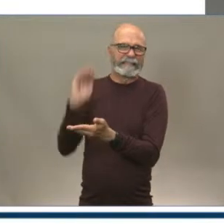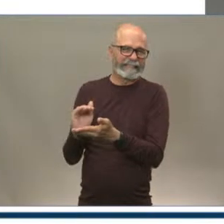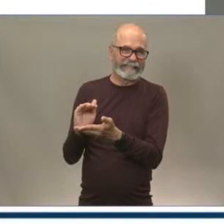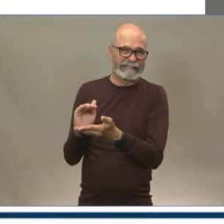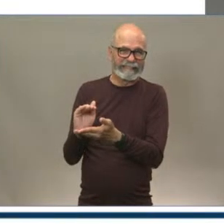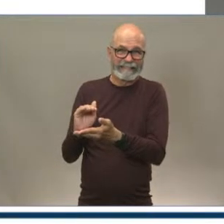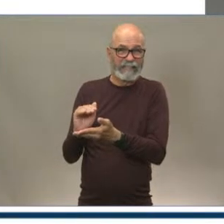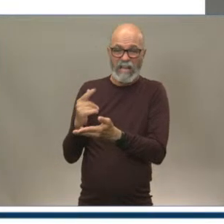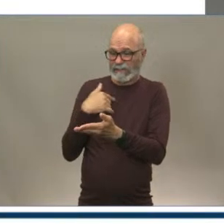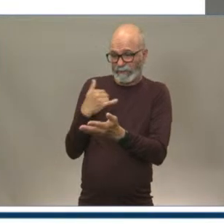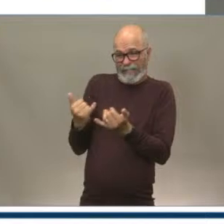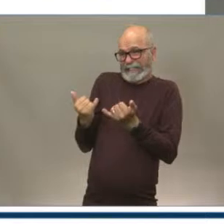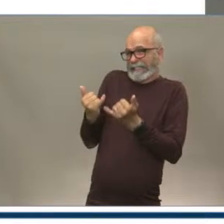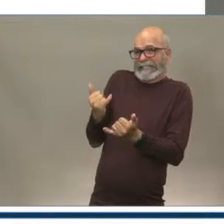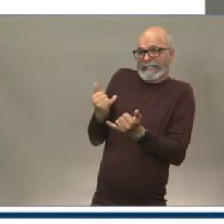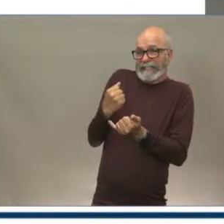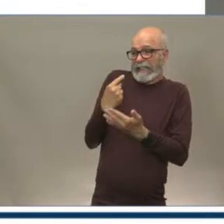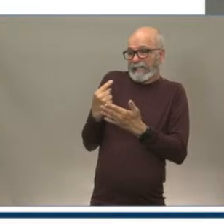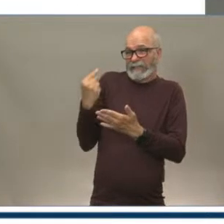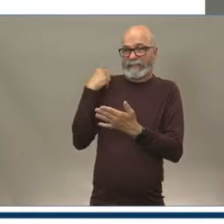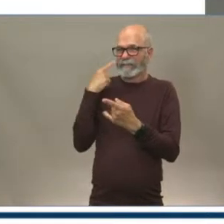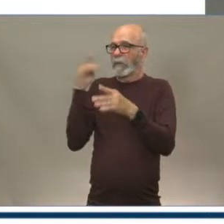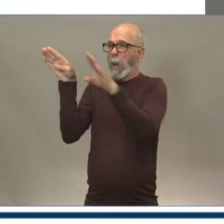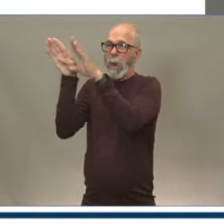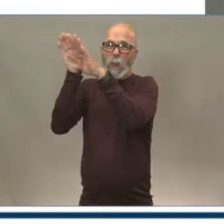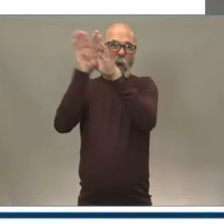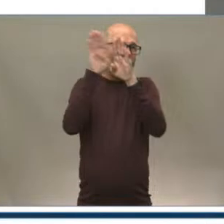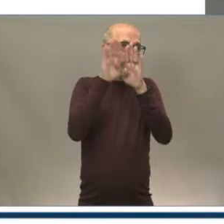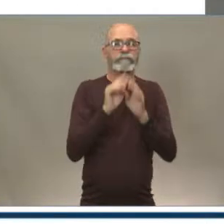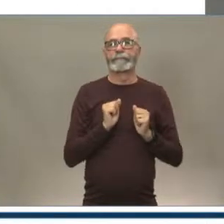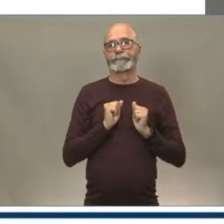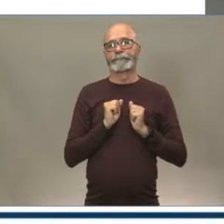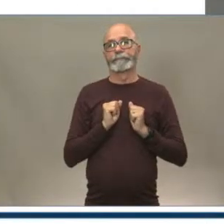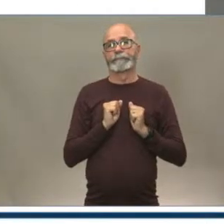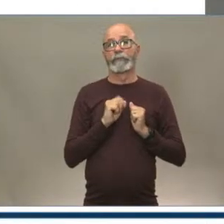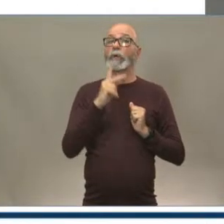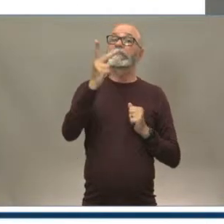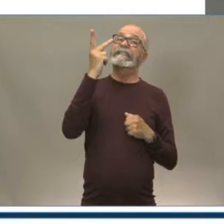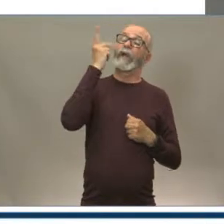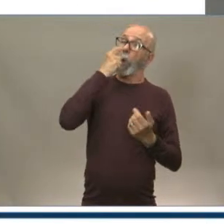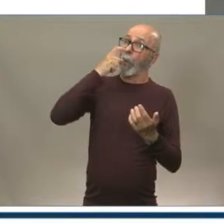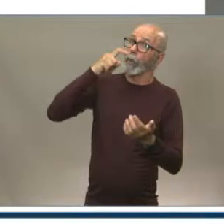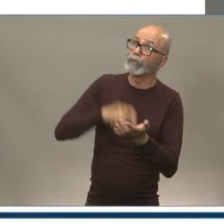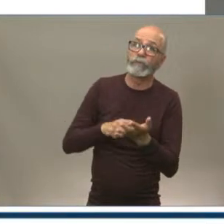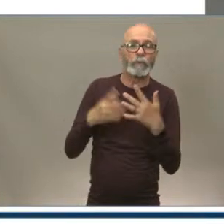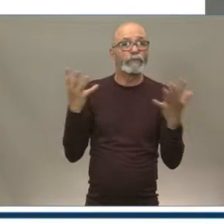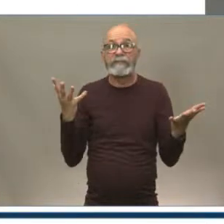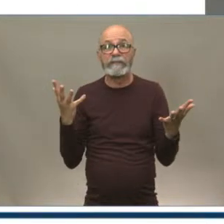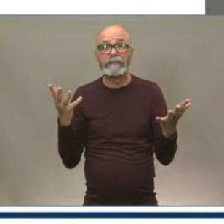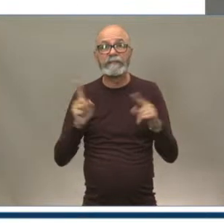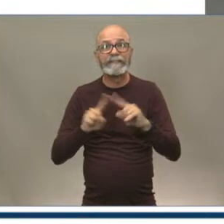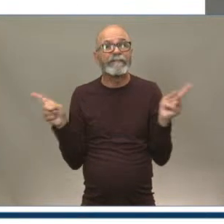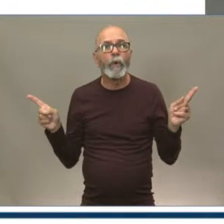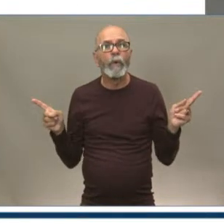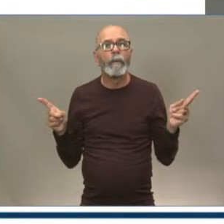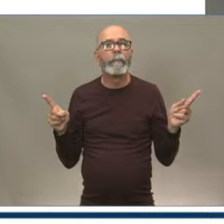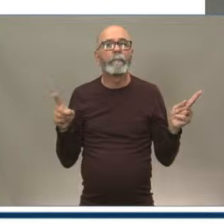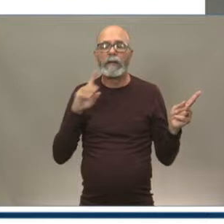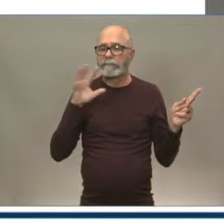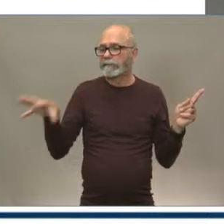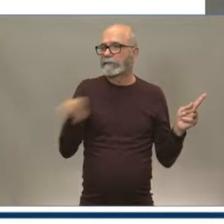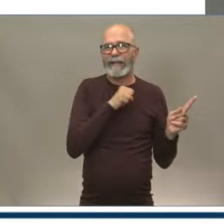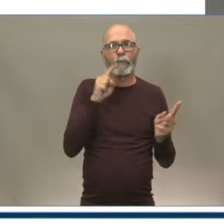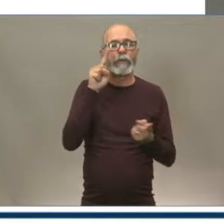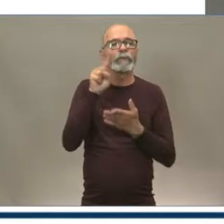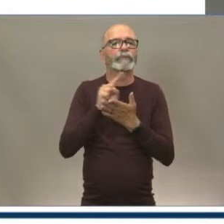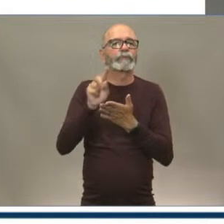week. It takes a week to 2 weeks to really start to see the impact of those measures. I'm fully confident that we will, but as we